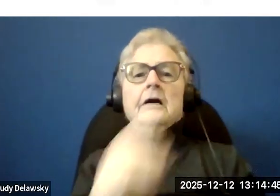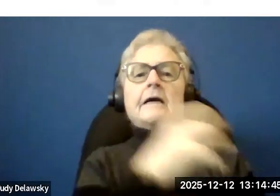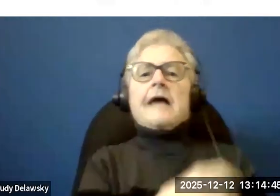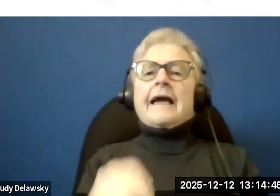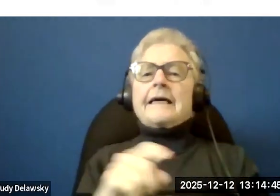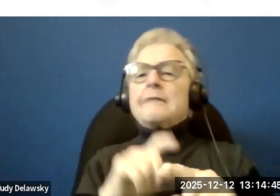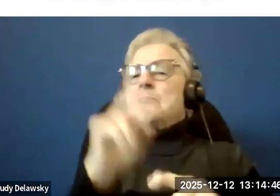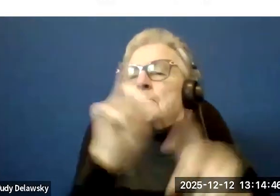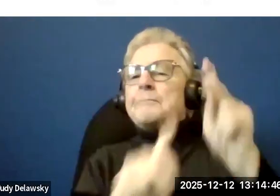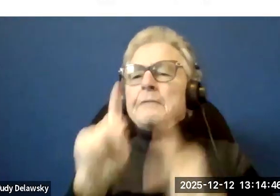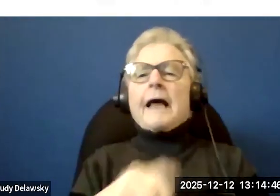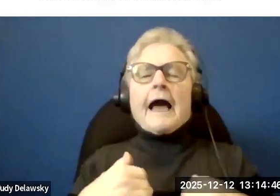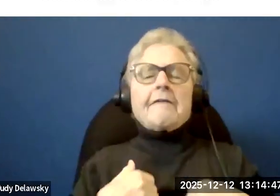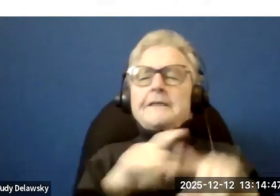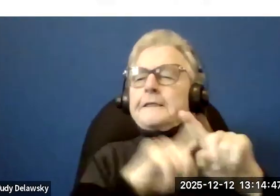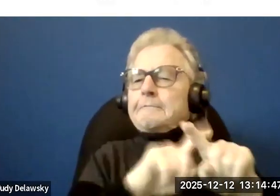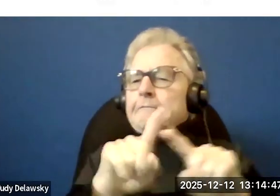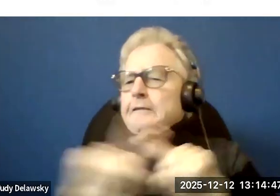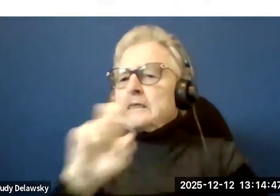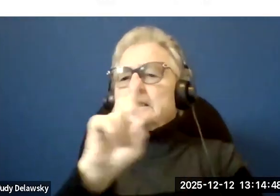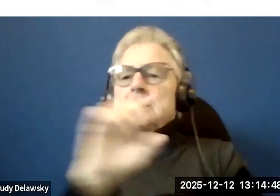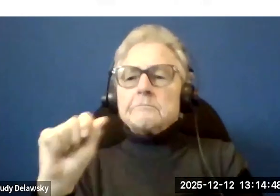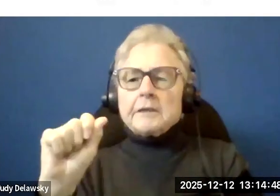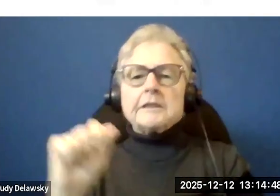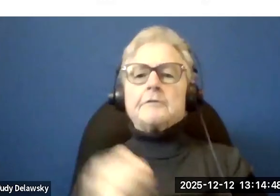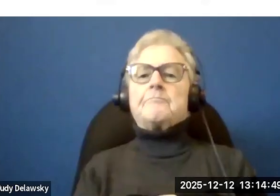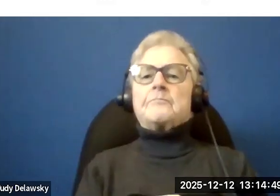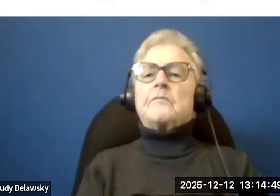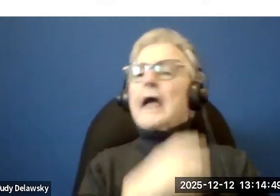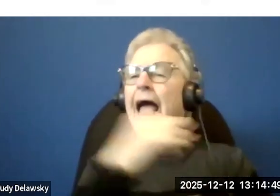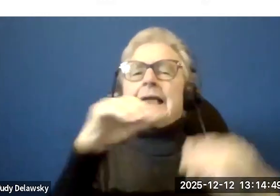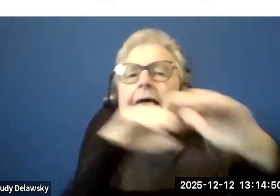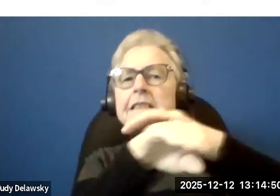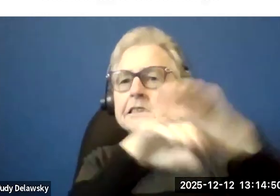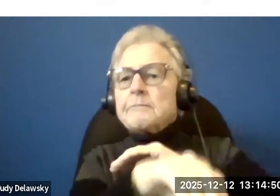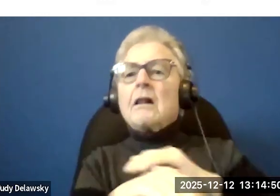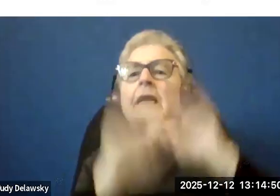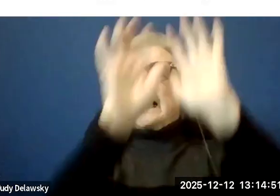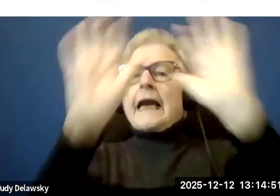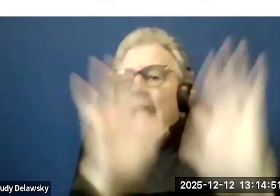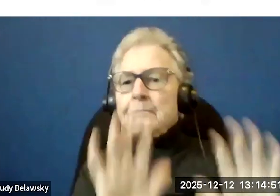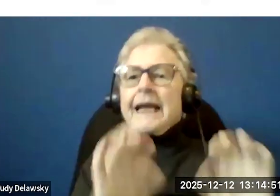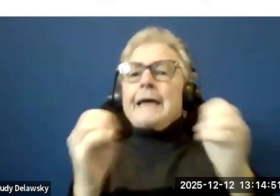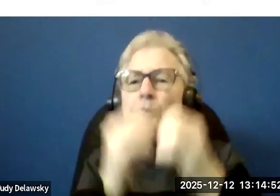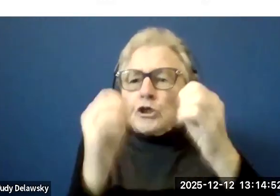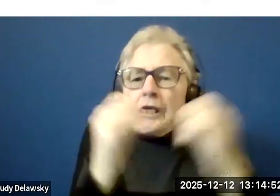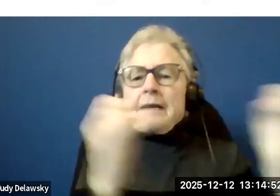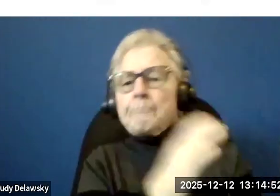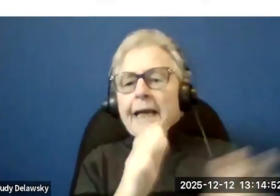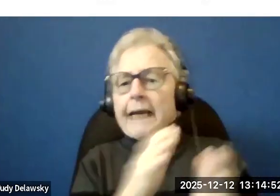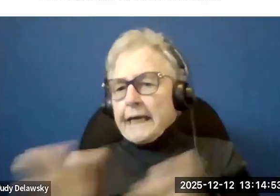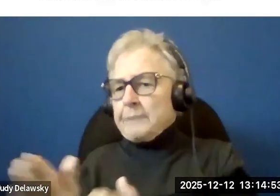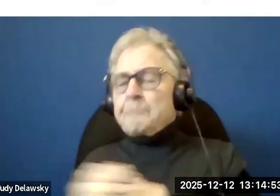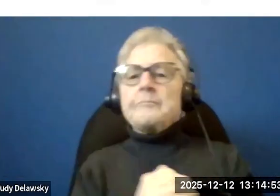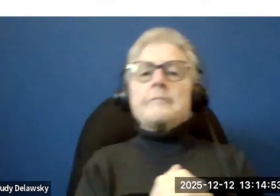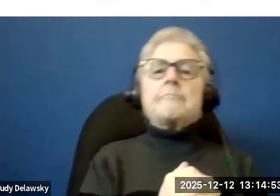diverse needs of people with disabilities regarding accessible climate emergency planning. Our